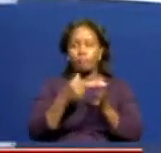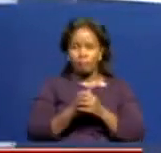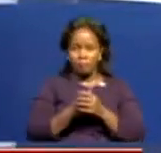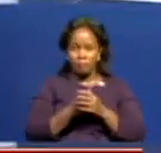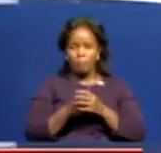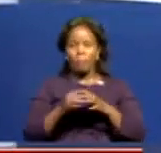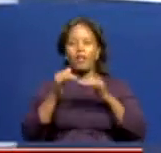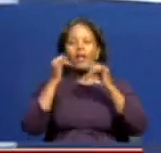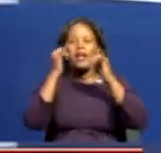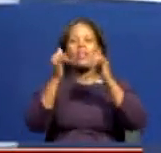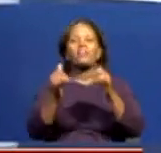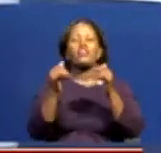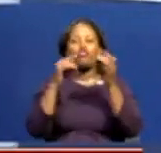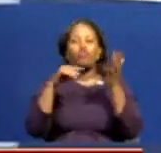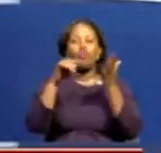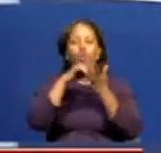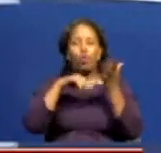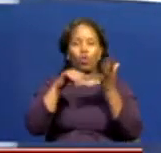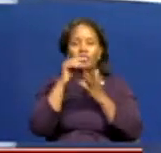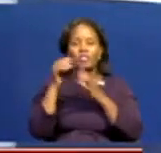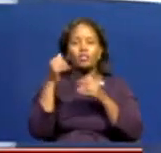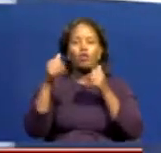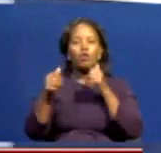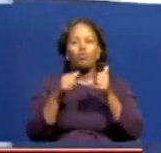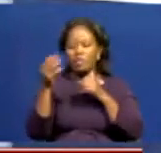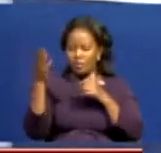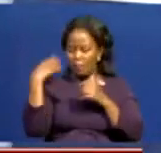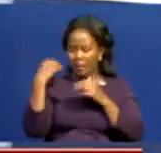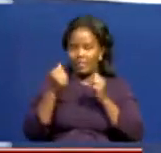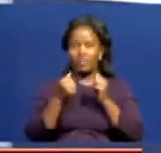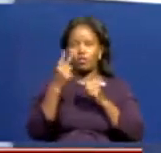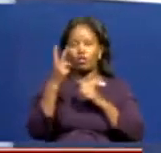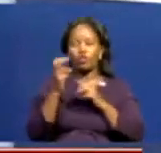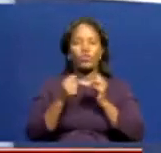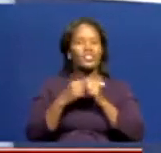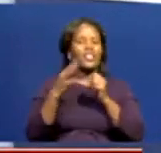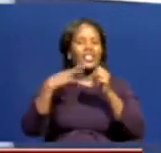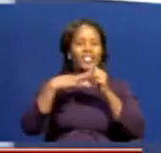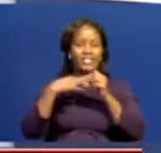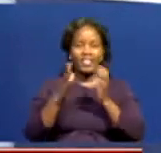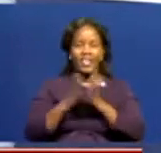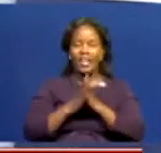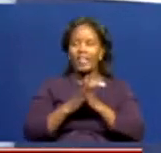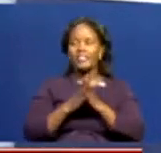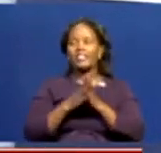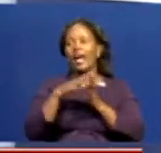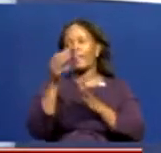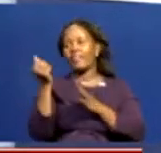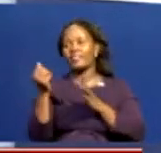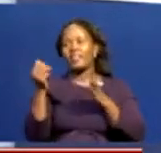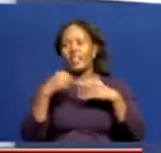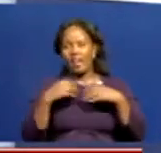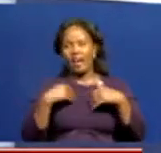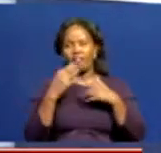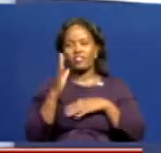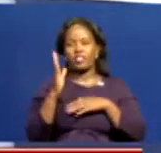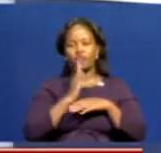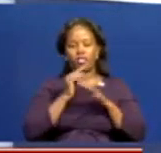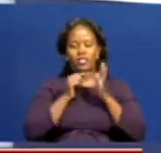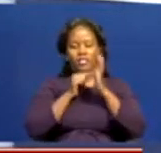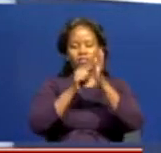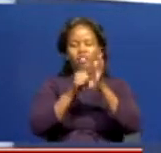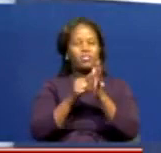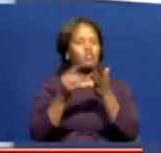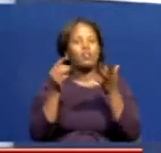generational coins and notes which were released in 2018 and 2019 have been fitted with security features to ensure that it's not easy